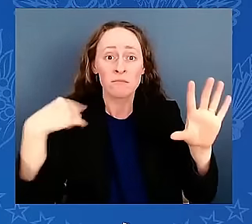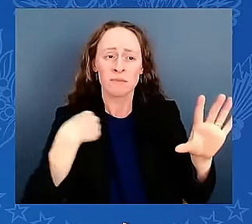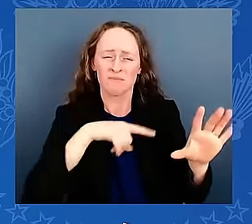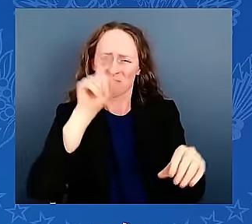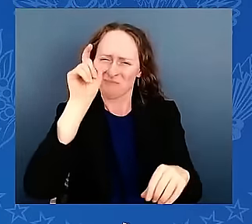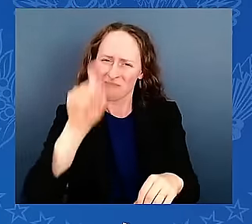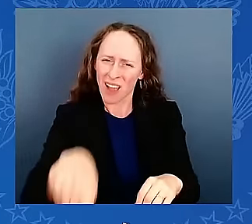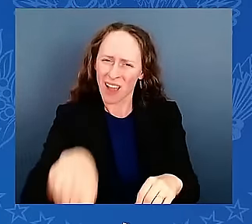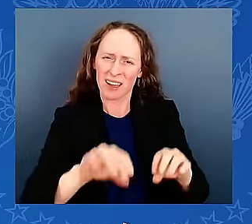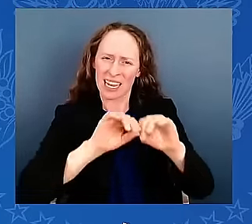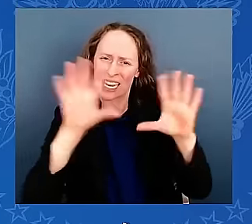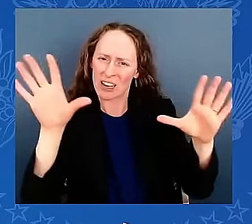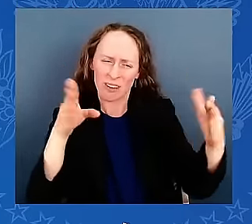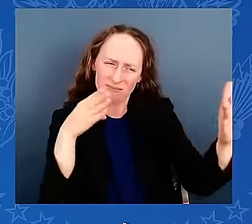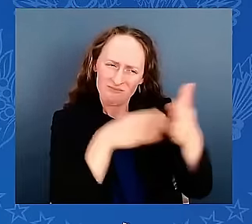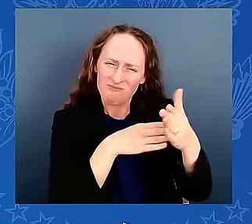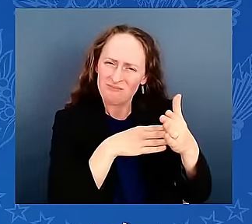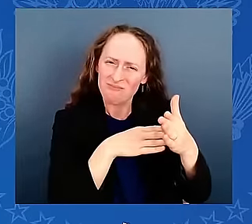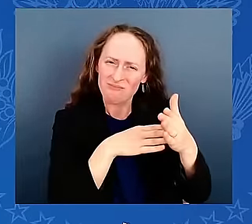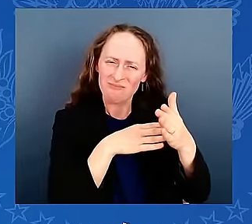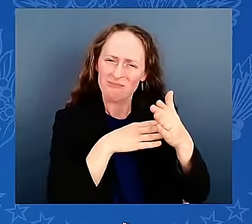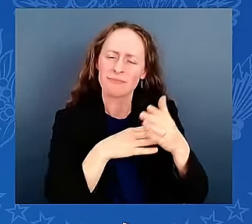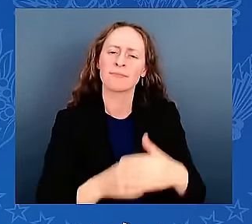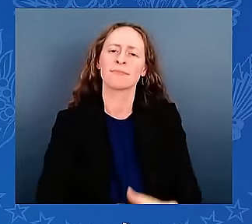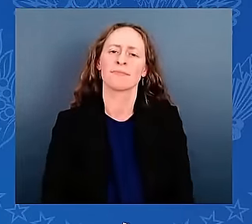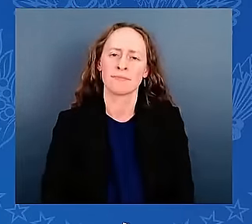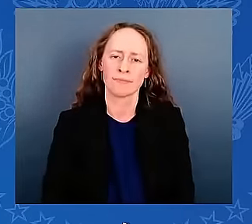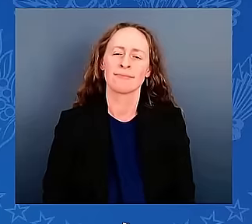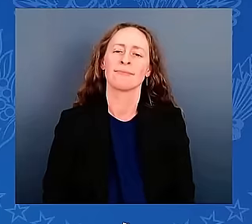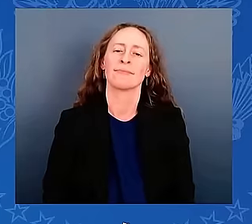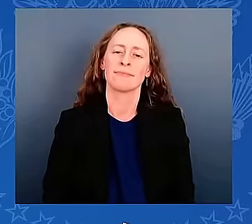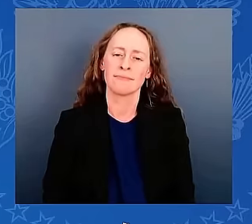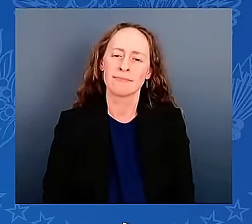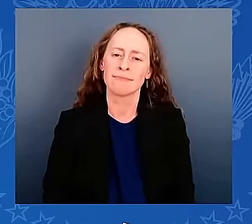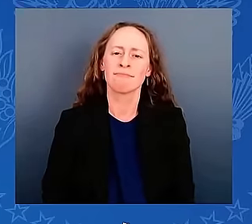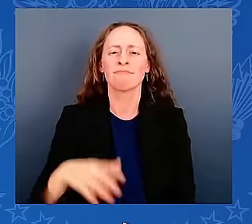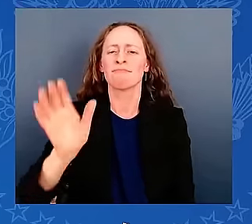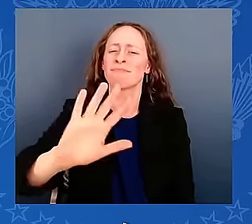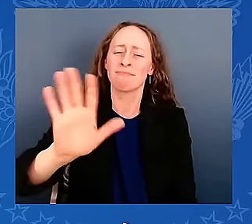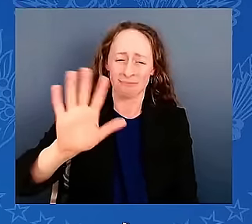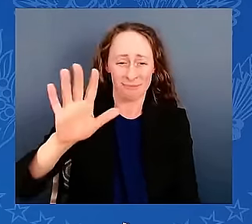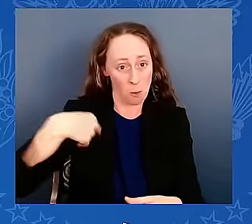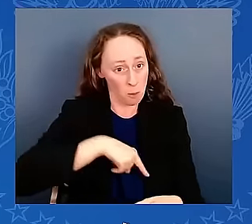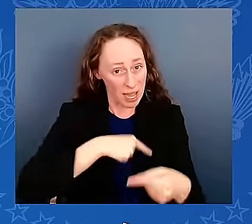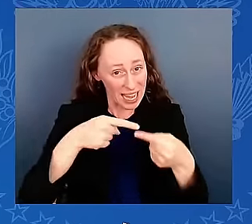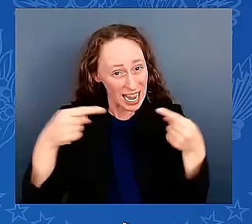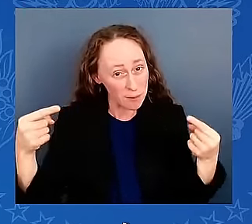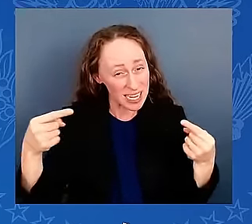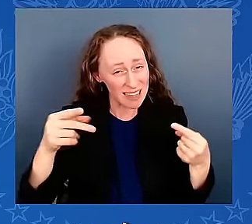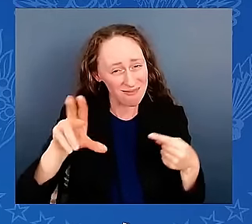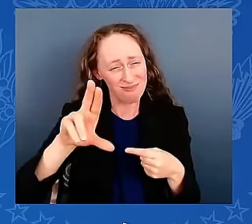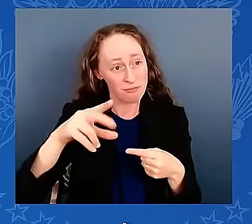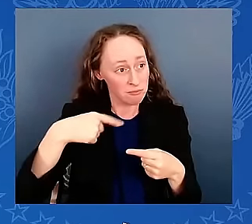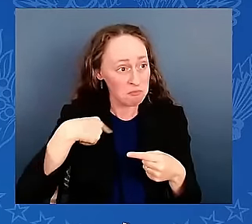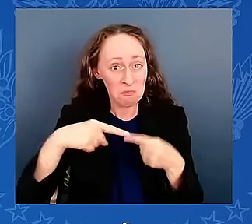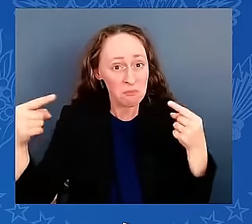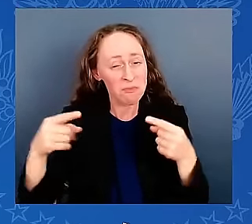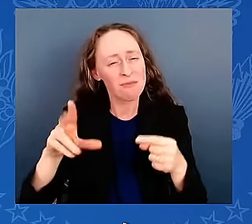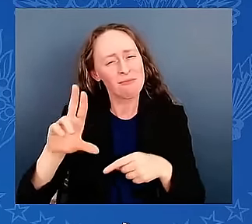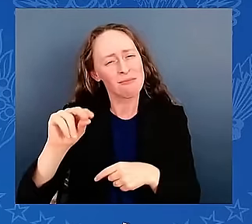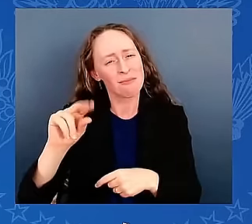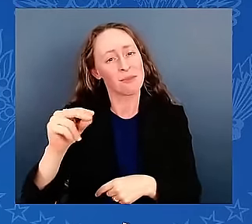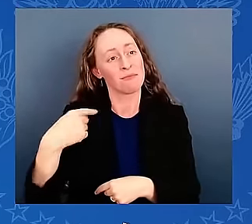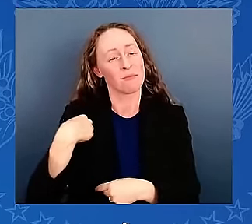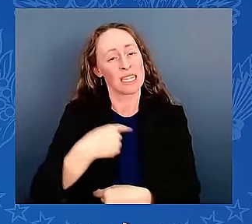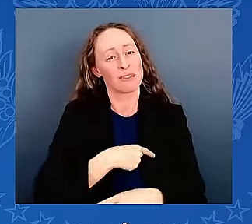You've got to remember, in America, we're not enemies, we're friends, we're neighbors, we're fellow Americans. Most importantly, must fully